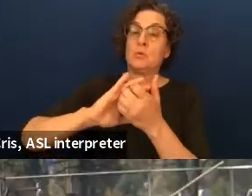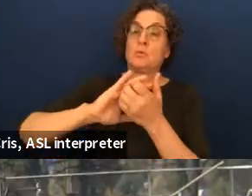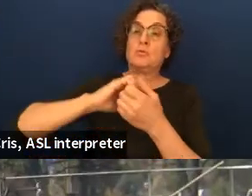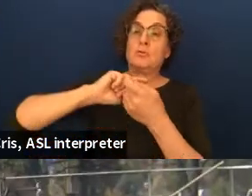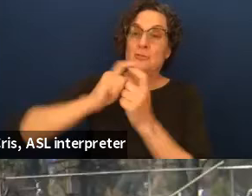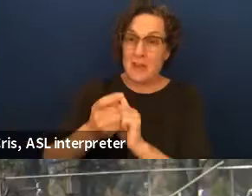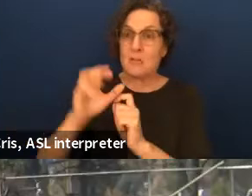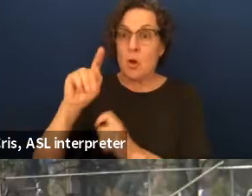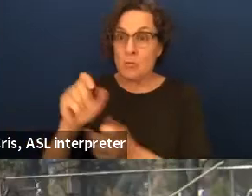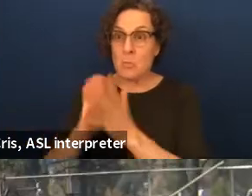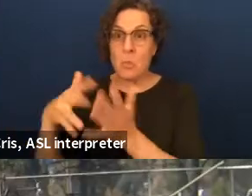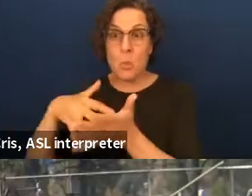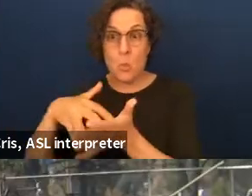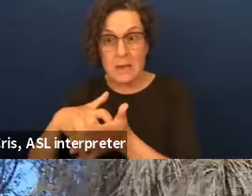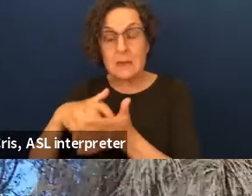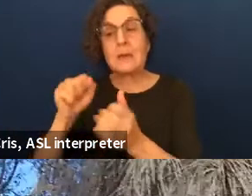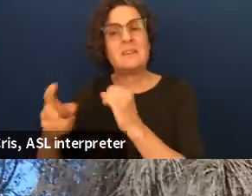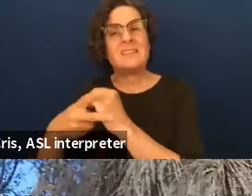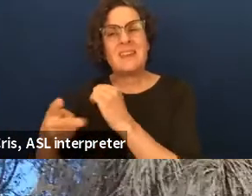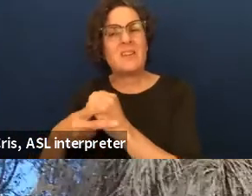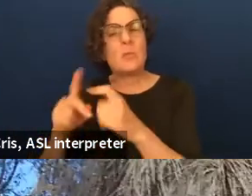not often.